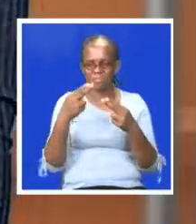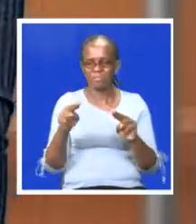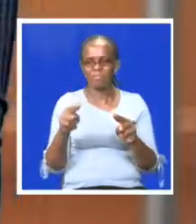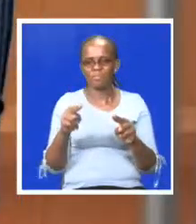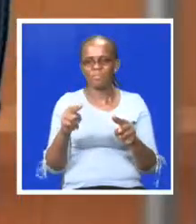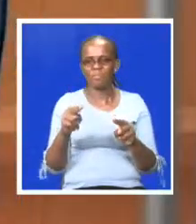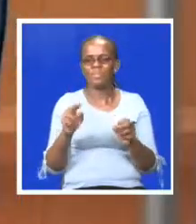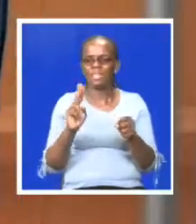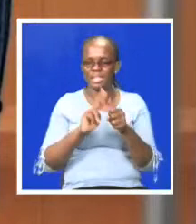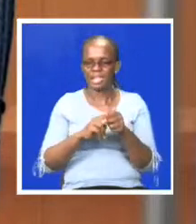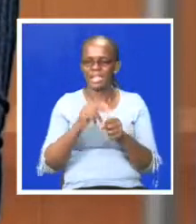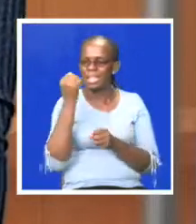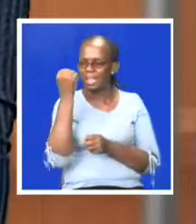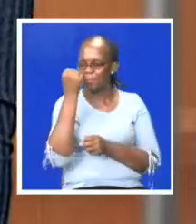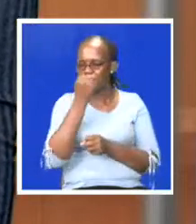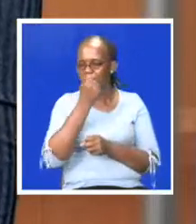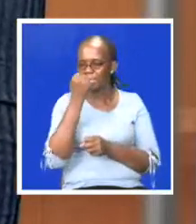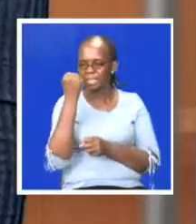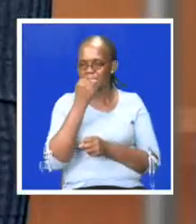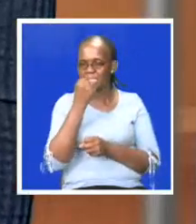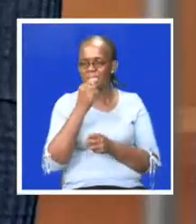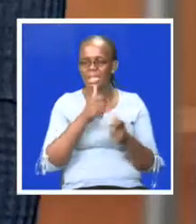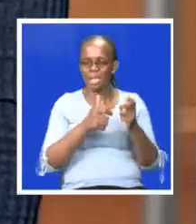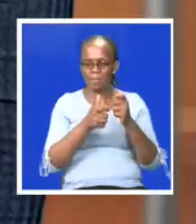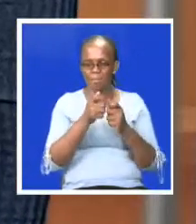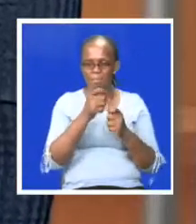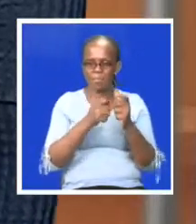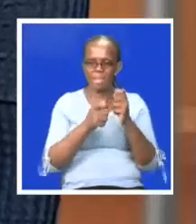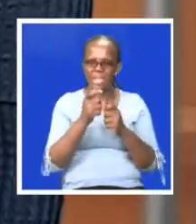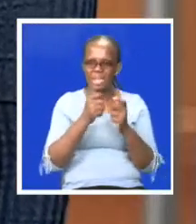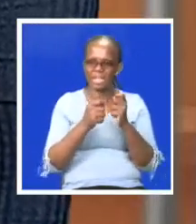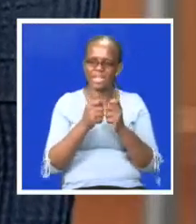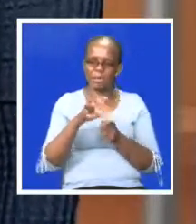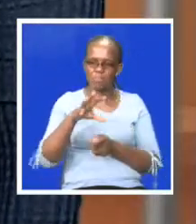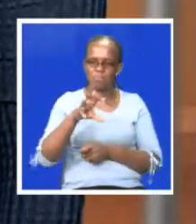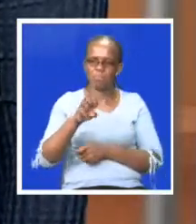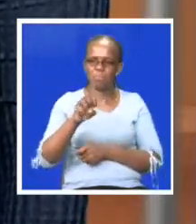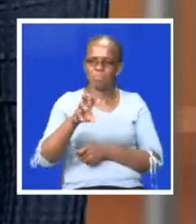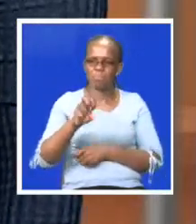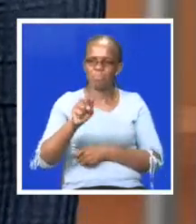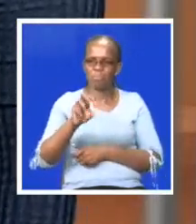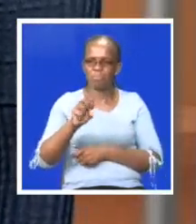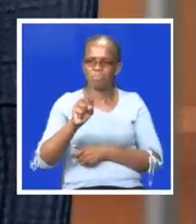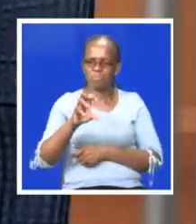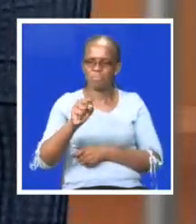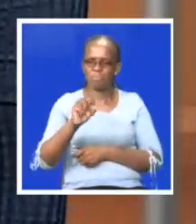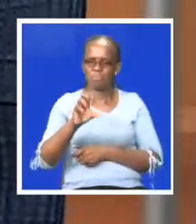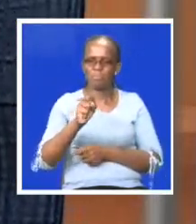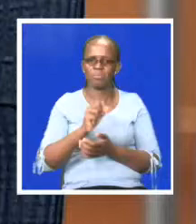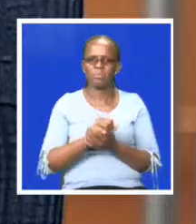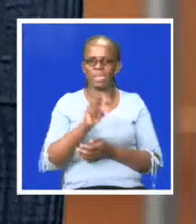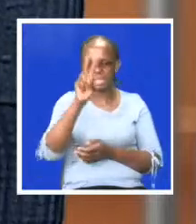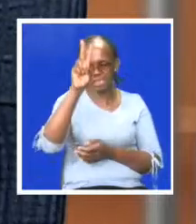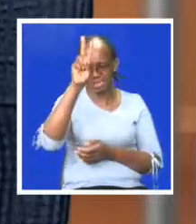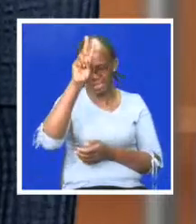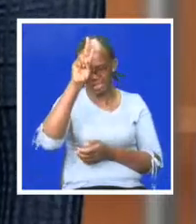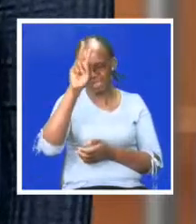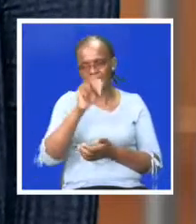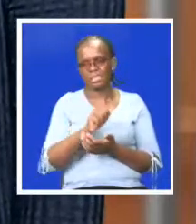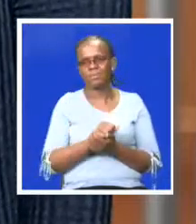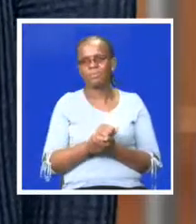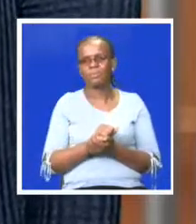We also have meat, milk, sour milk, which is emasi, cheese,